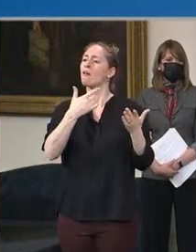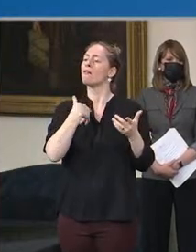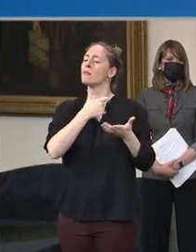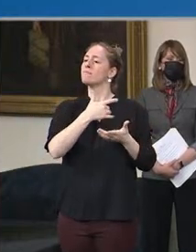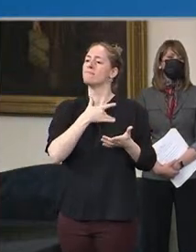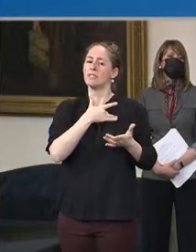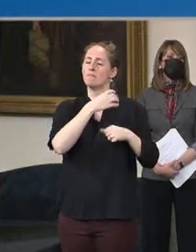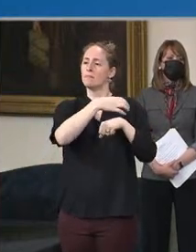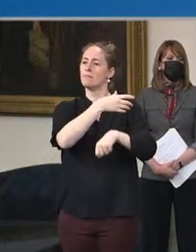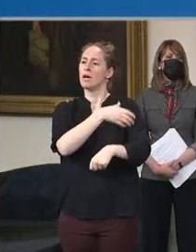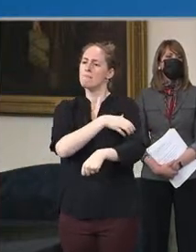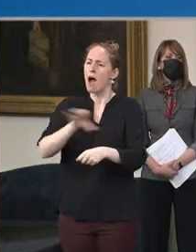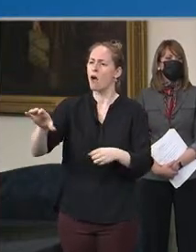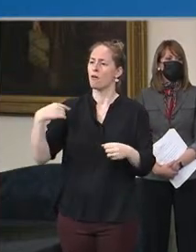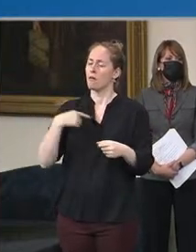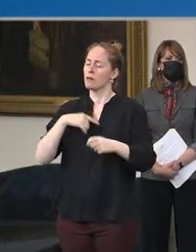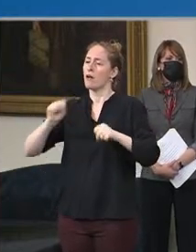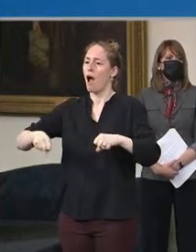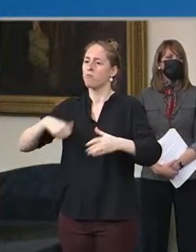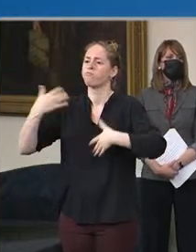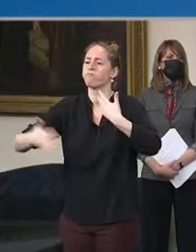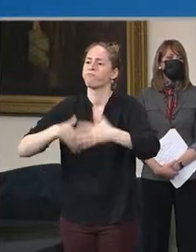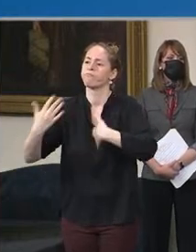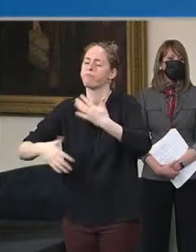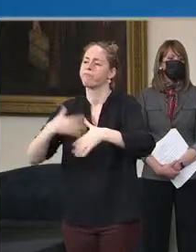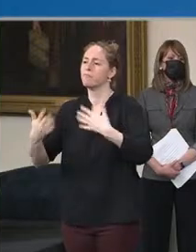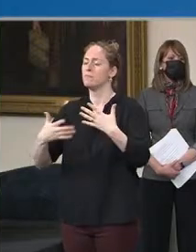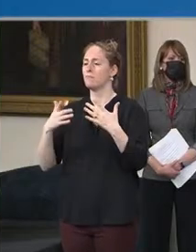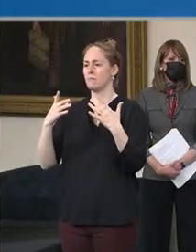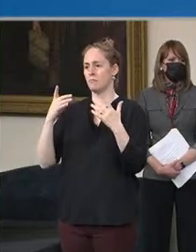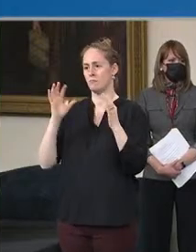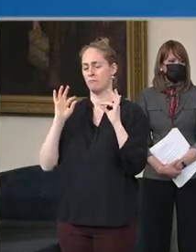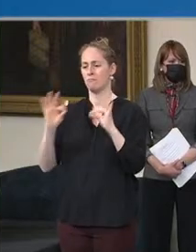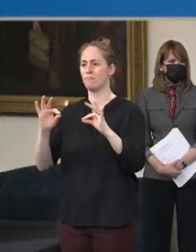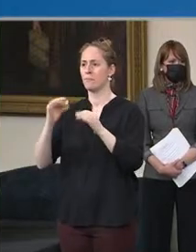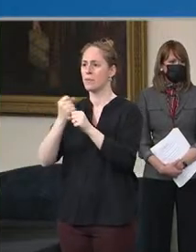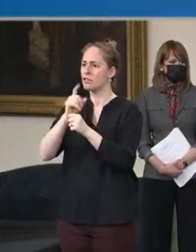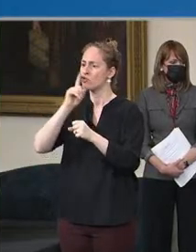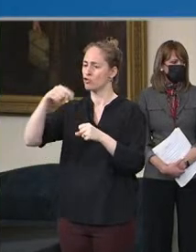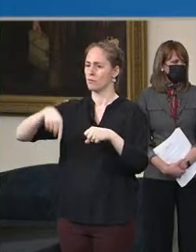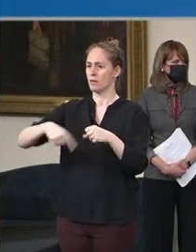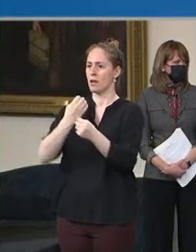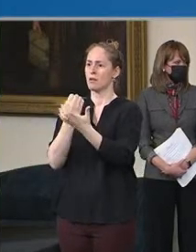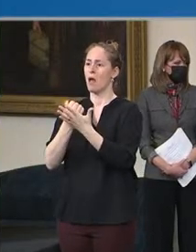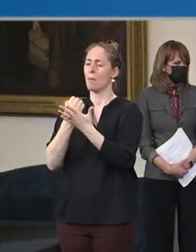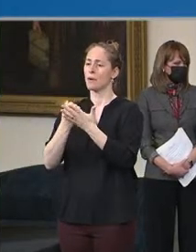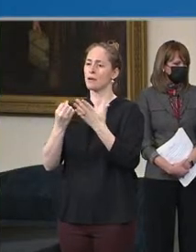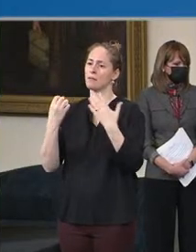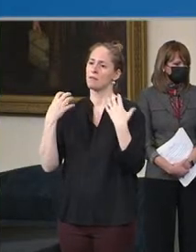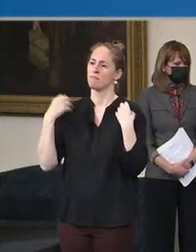and execute a bold and aggressive economic recovery plan. Thank you.